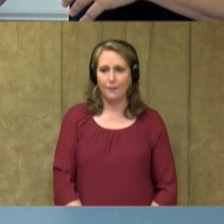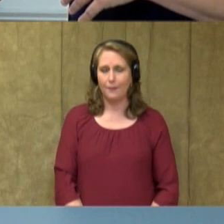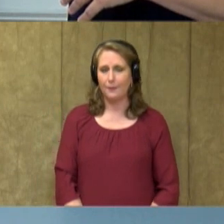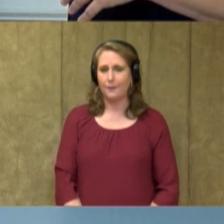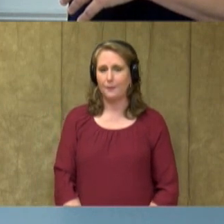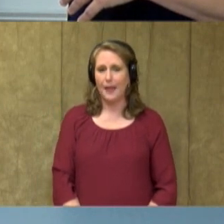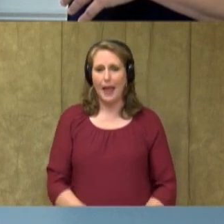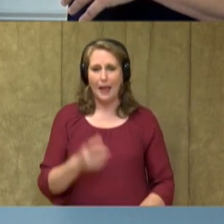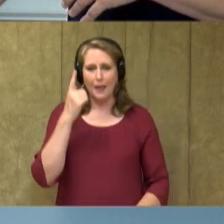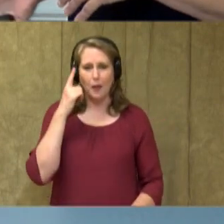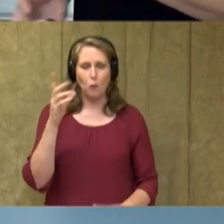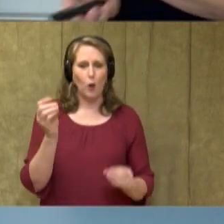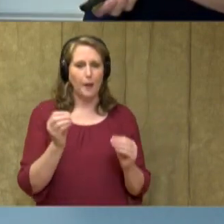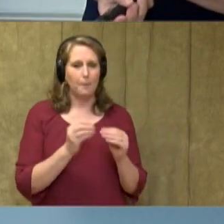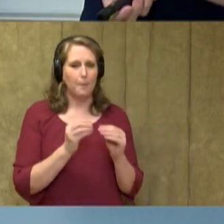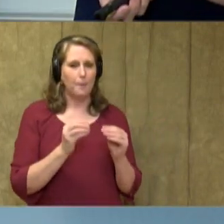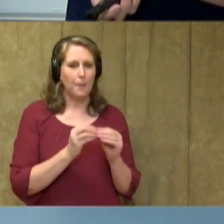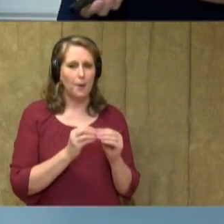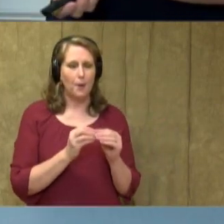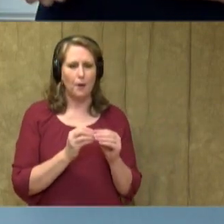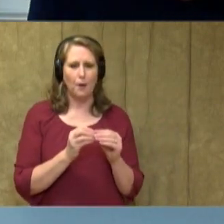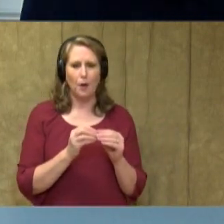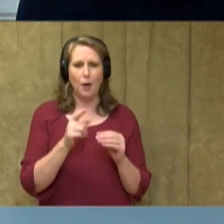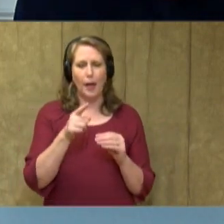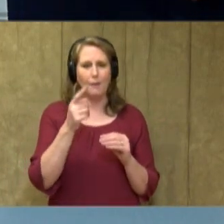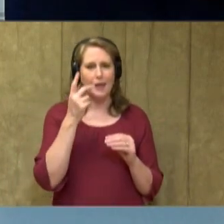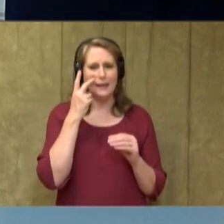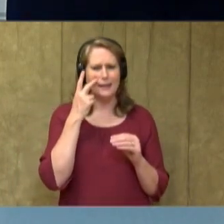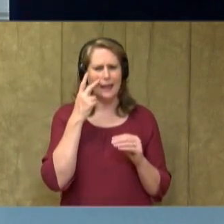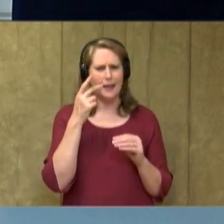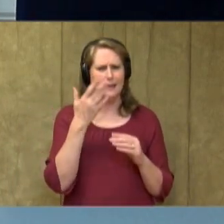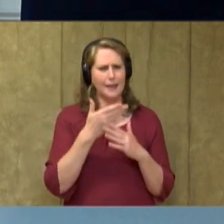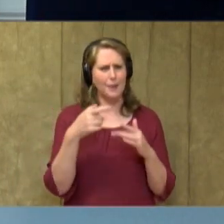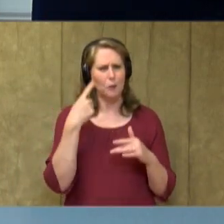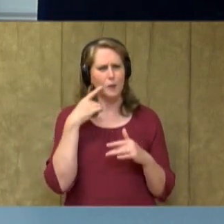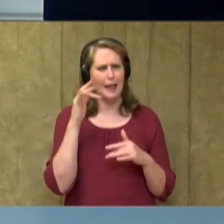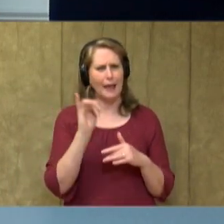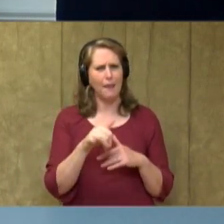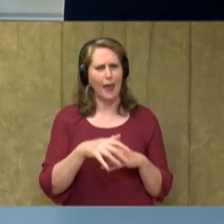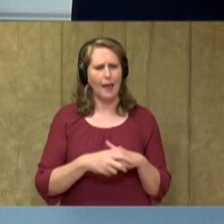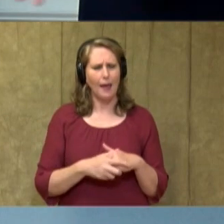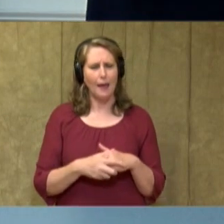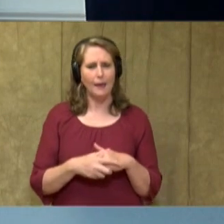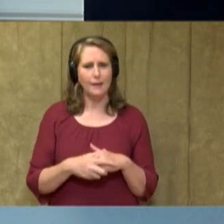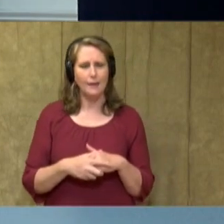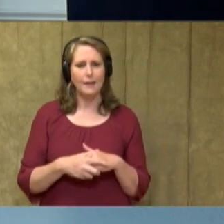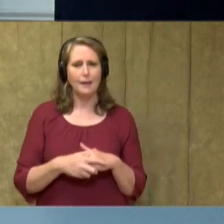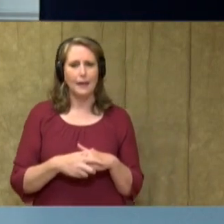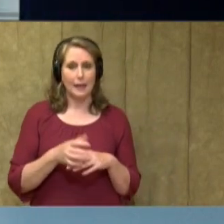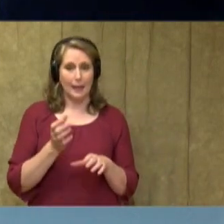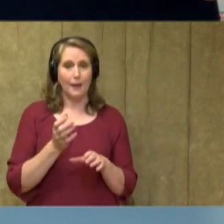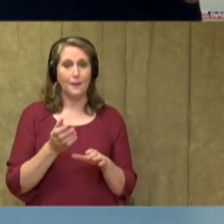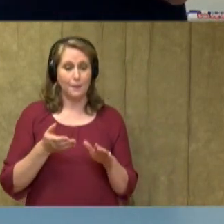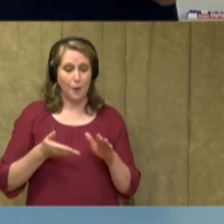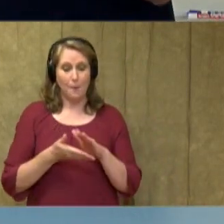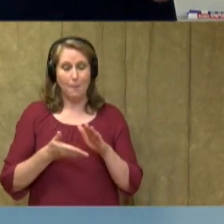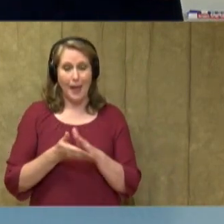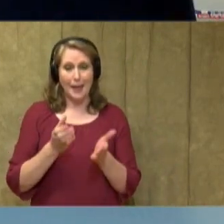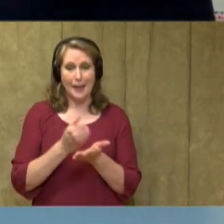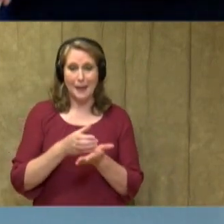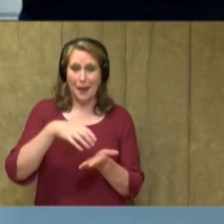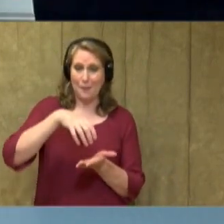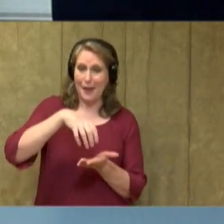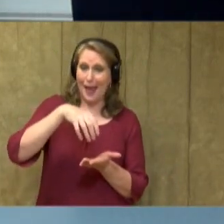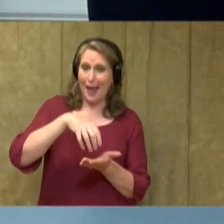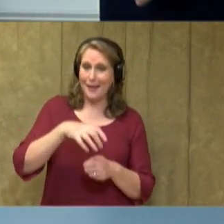All right, I think we have one more. Who has ever seen something that looked like this? This is for making cupcakes or muffins.